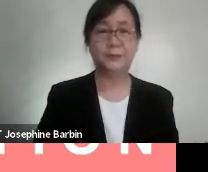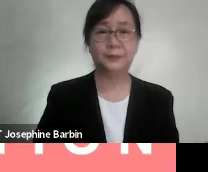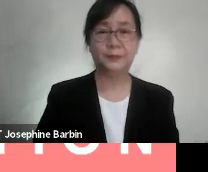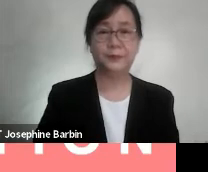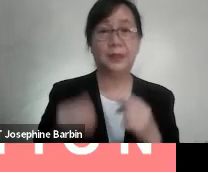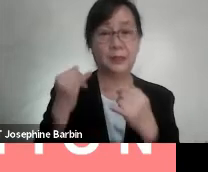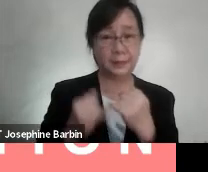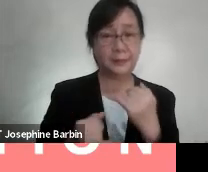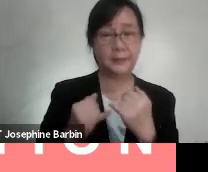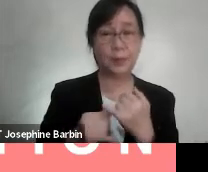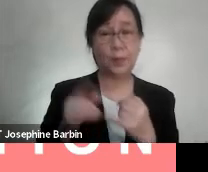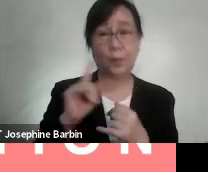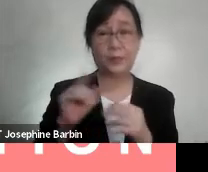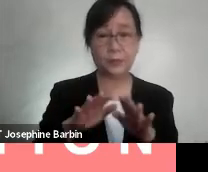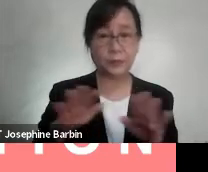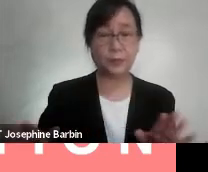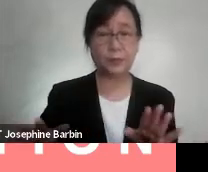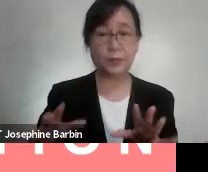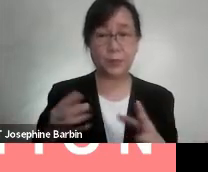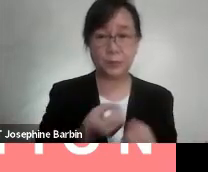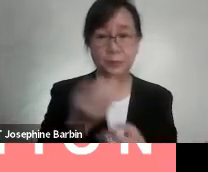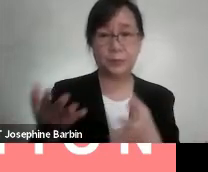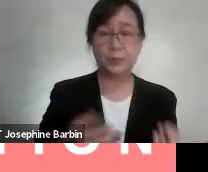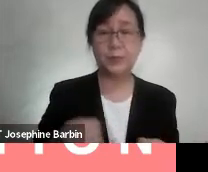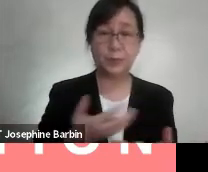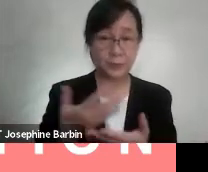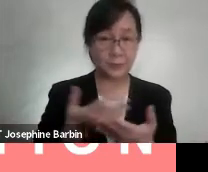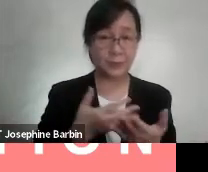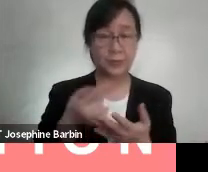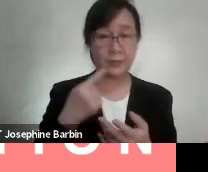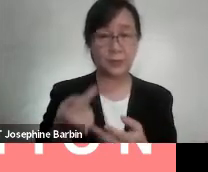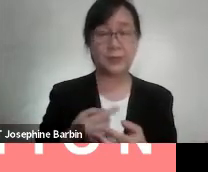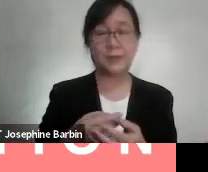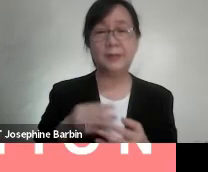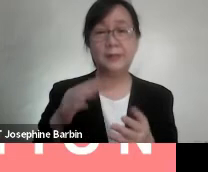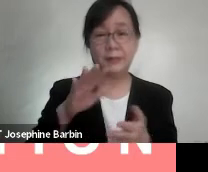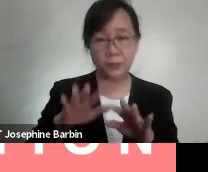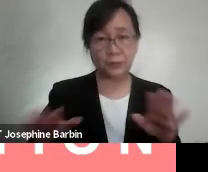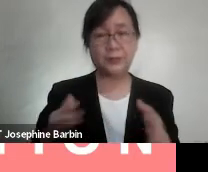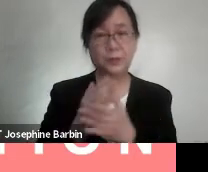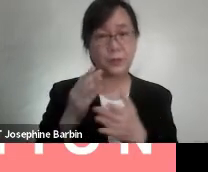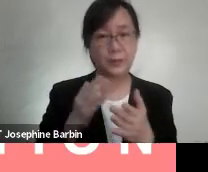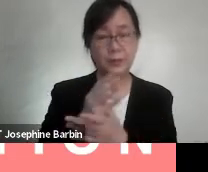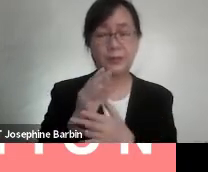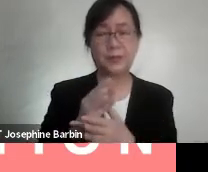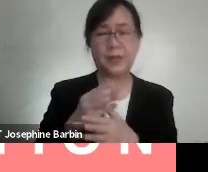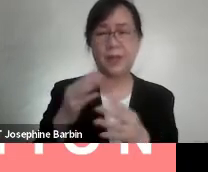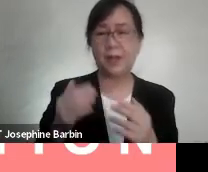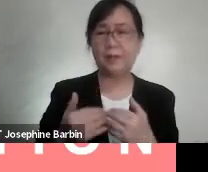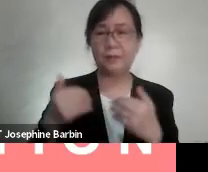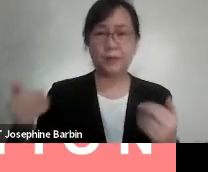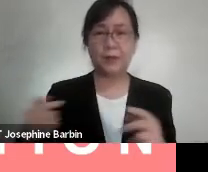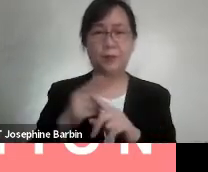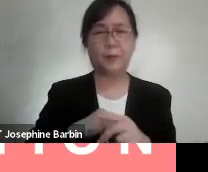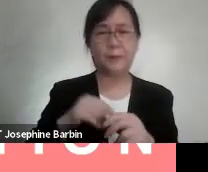Last of all, what children's contributions to the consultations remind us is that children's rights are far from abstract legal